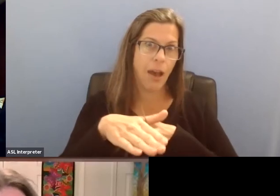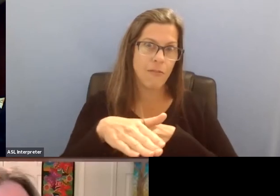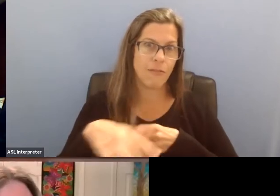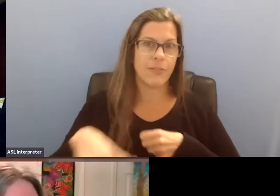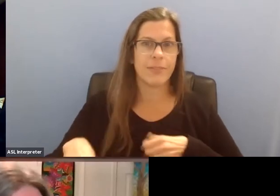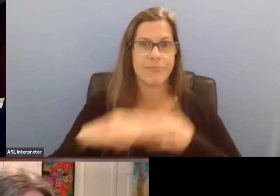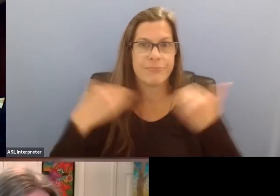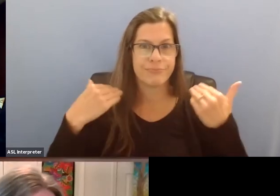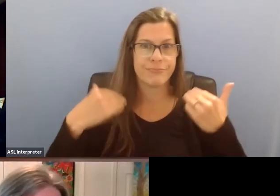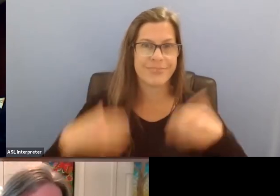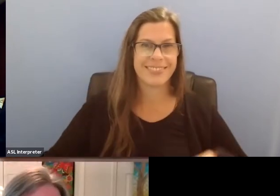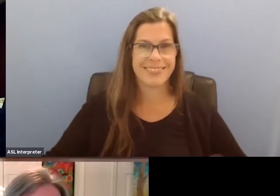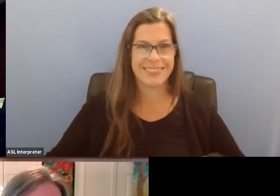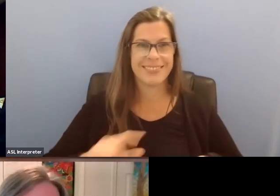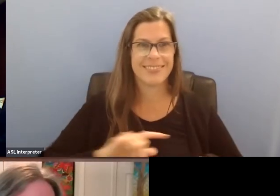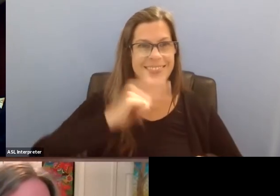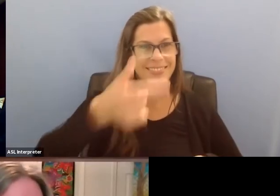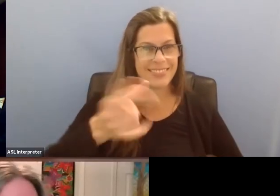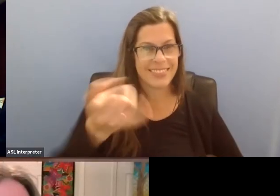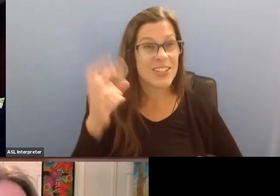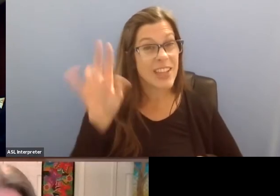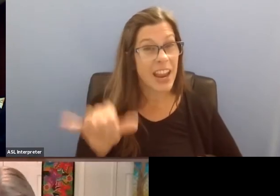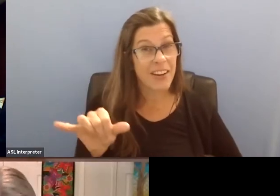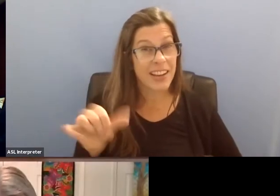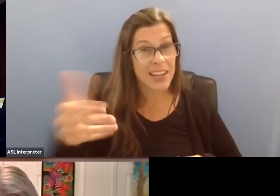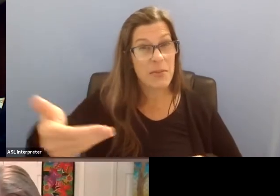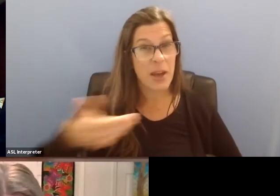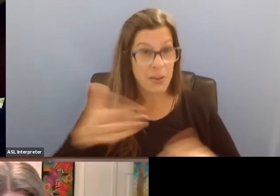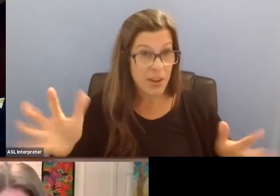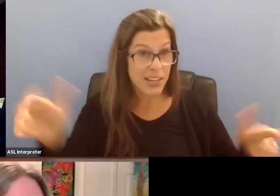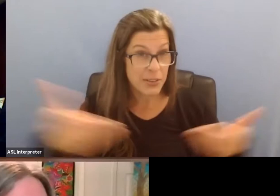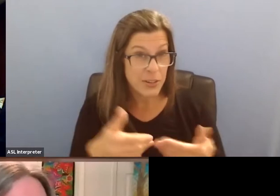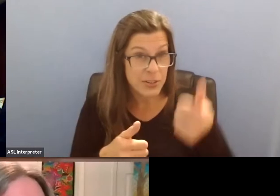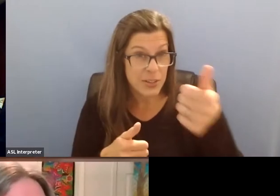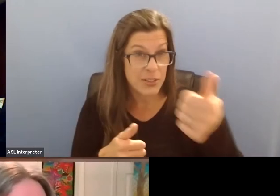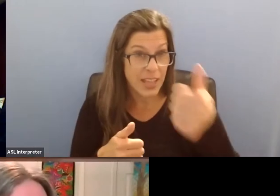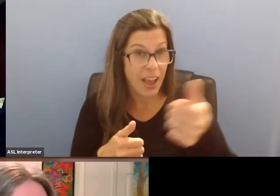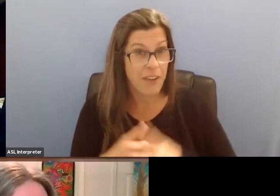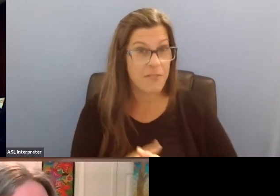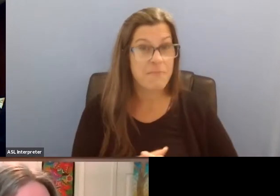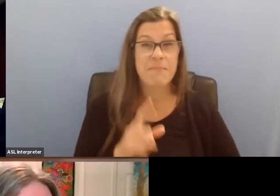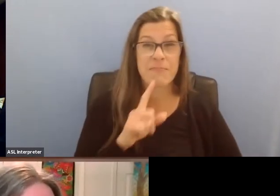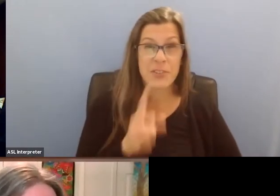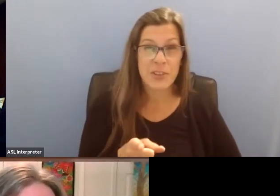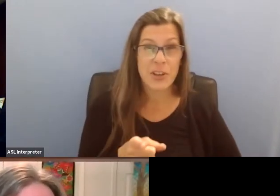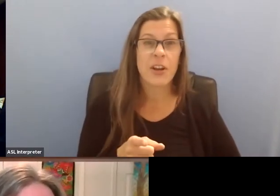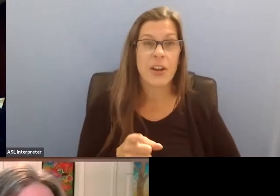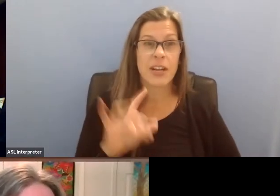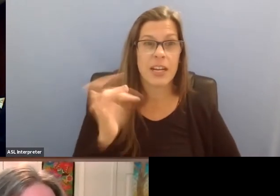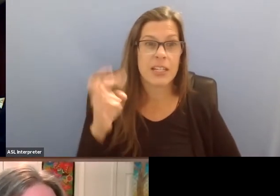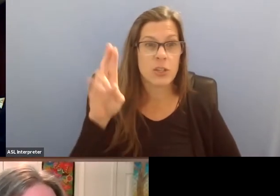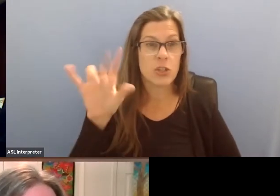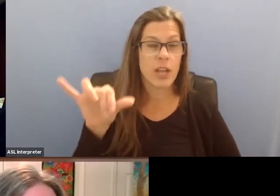hello. Welcome. Thank you. Do you want to introduce yourself? Sure. I'm Jerry